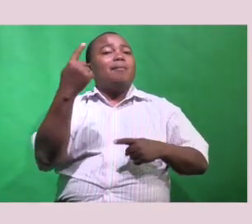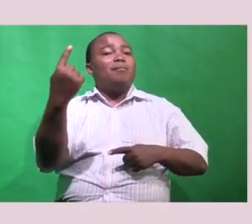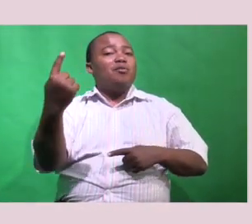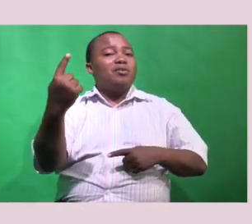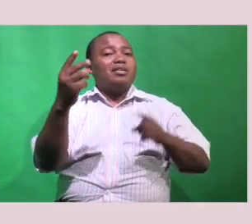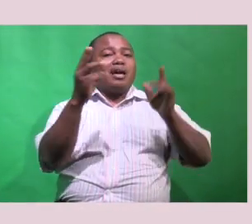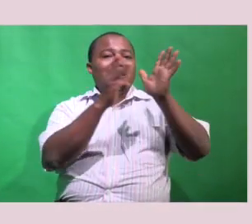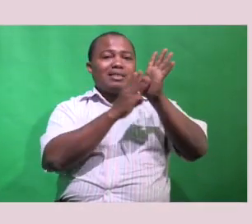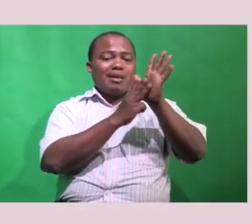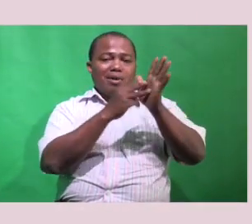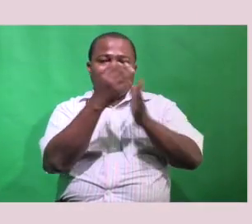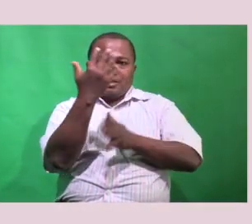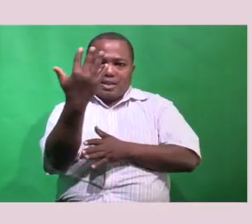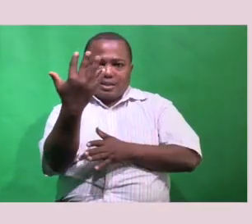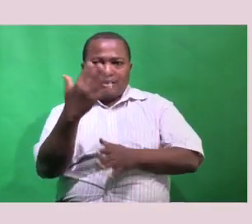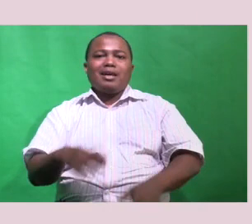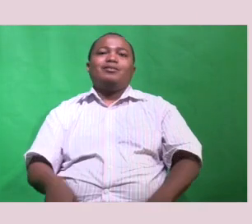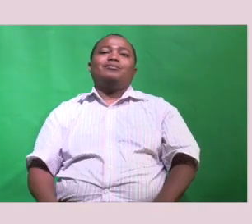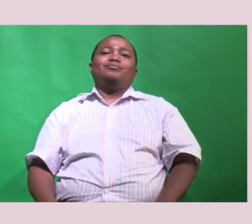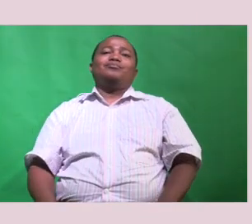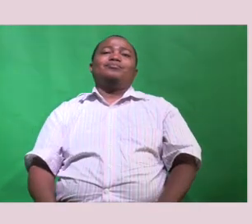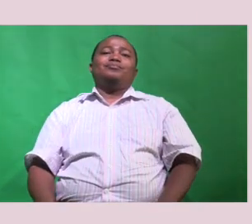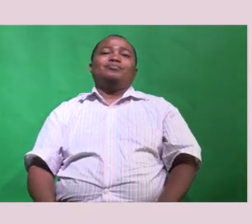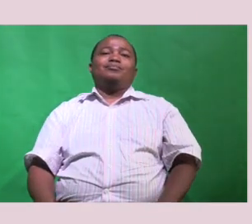185. Okay.